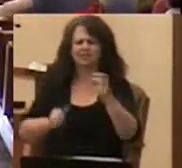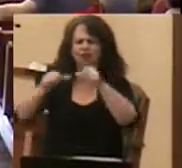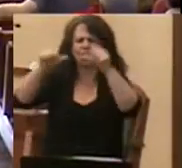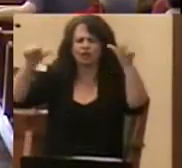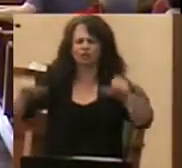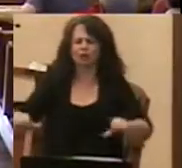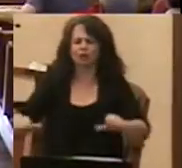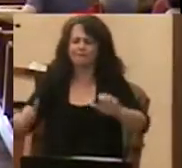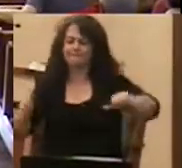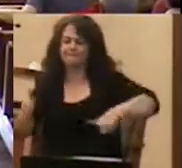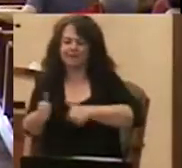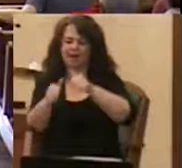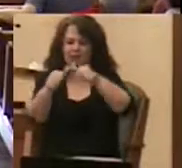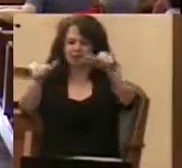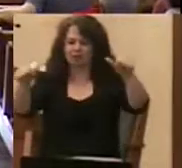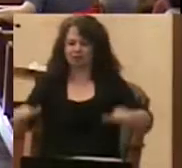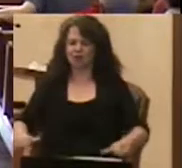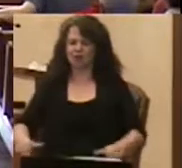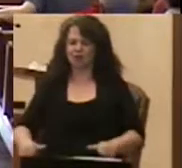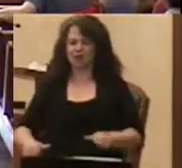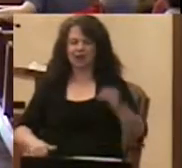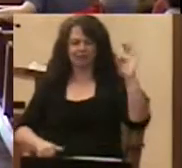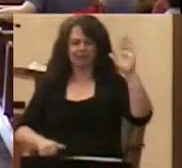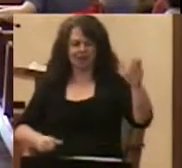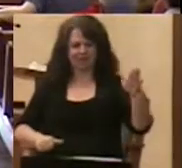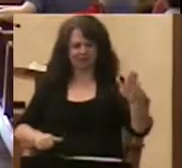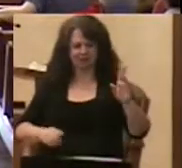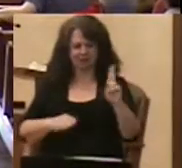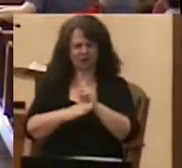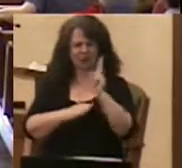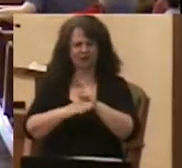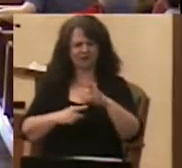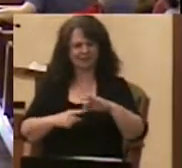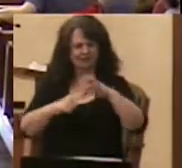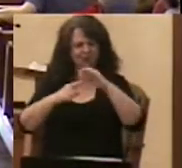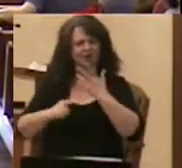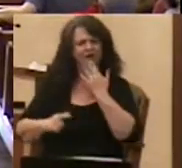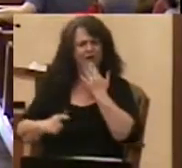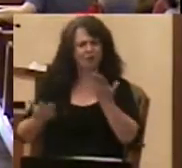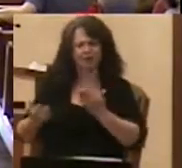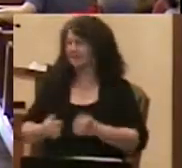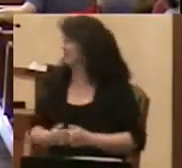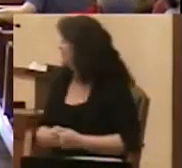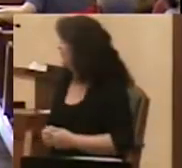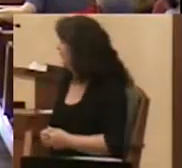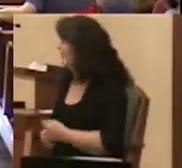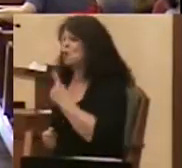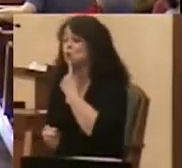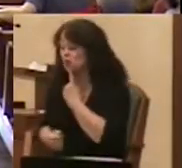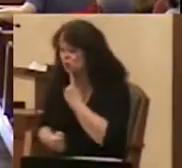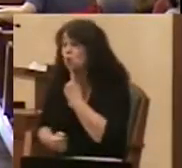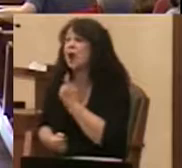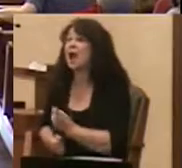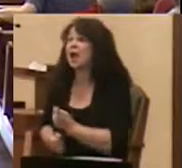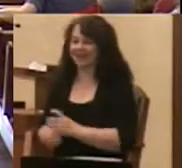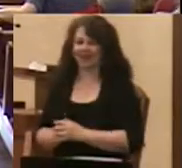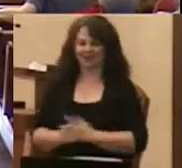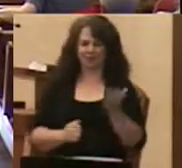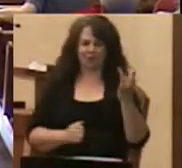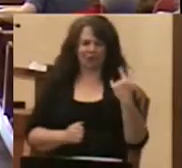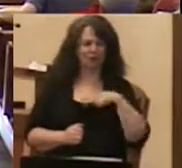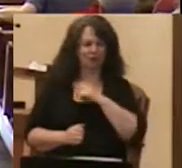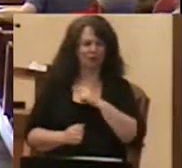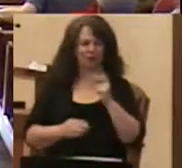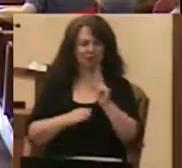the altar. The pastors are wearing some special colors. What is this? Red. Why are we wearing red today?